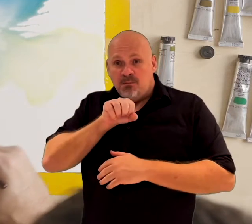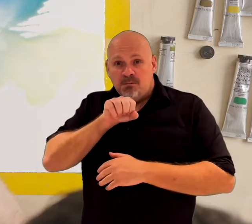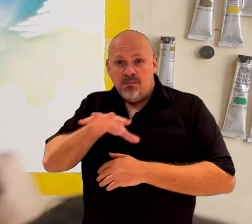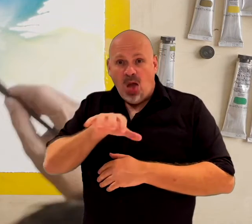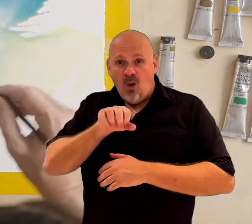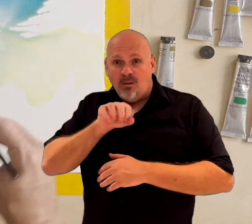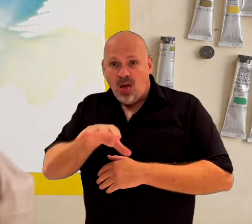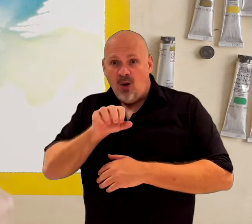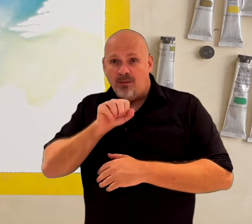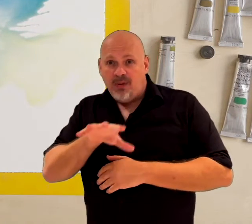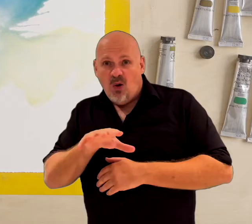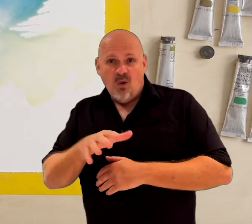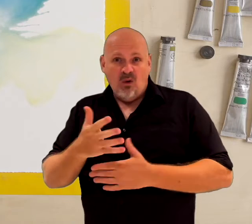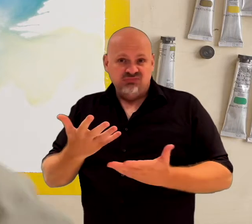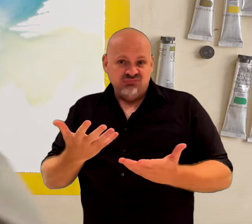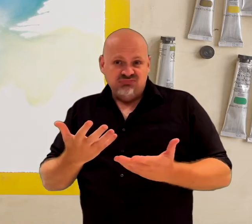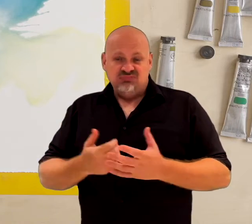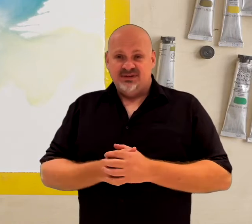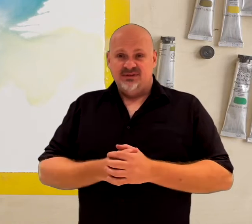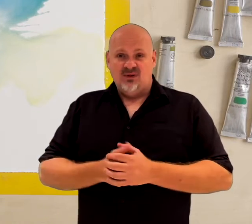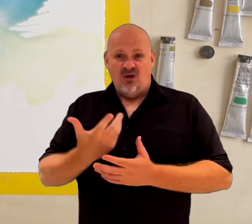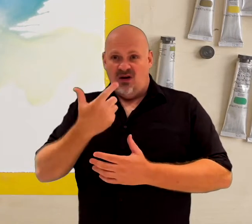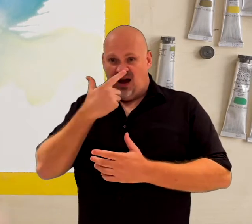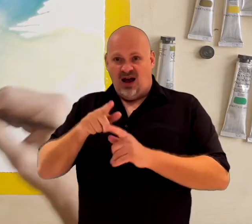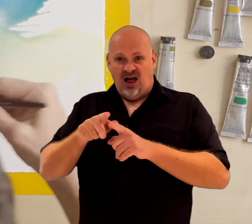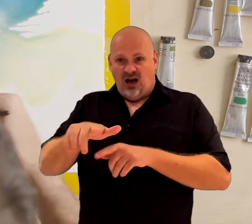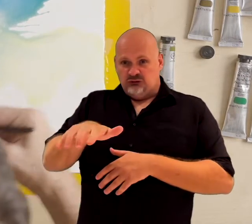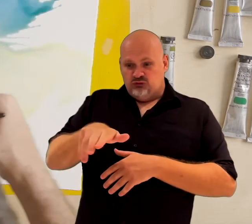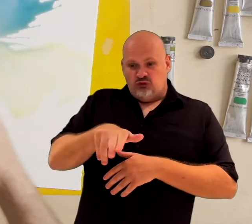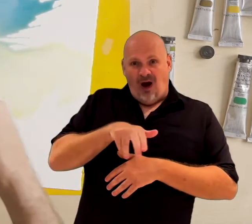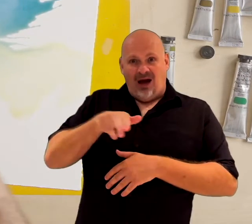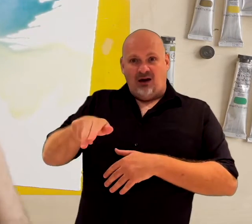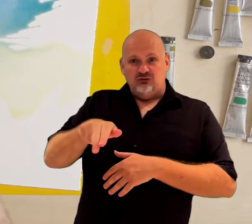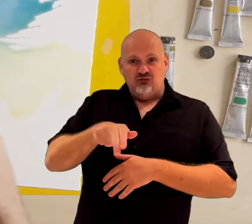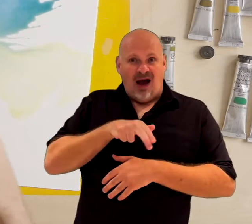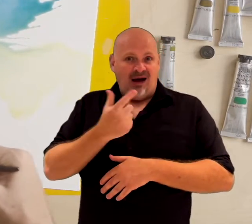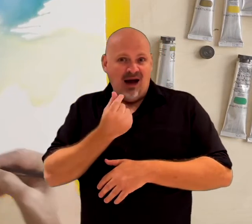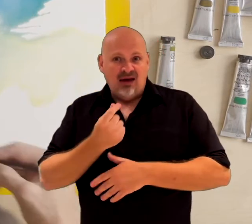Or you can drag it. Yeah. Add more water.